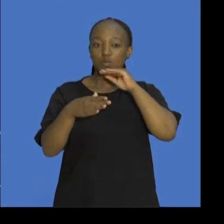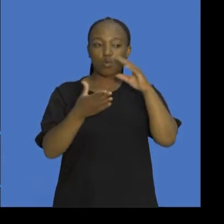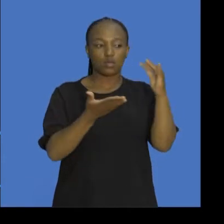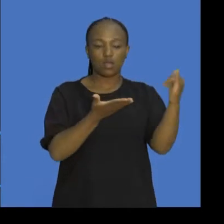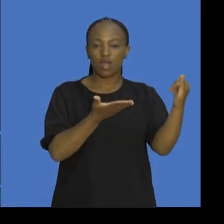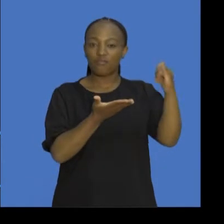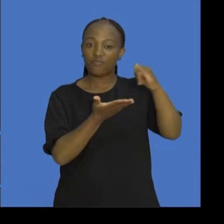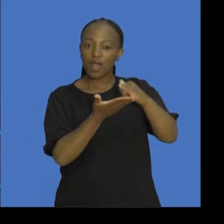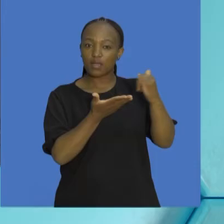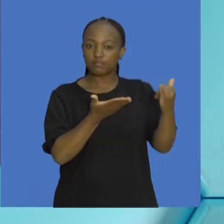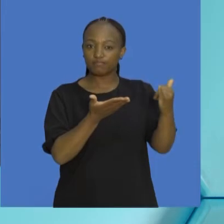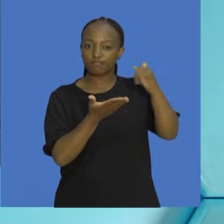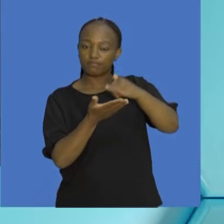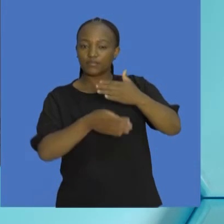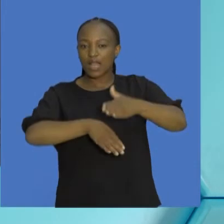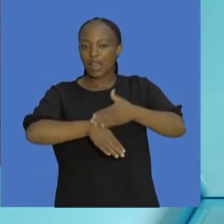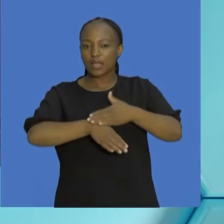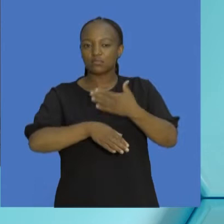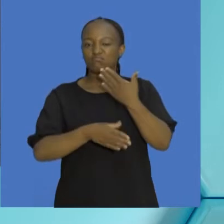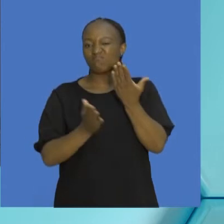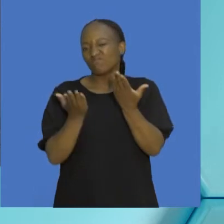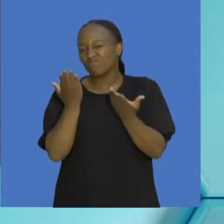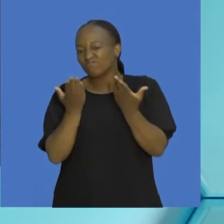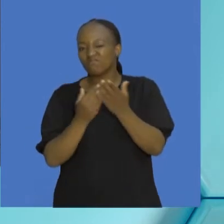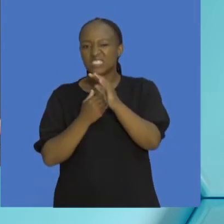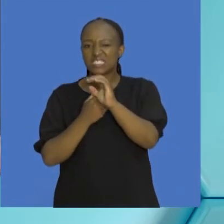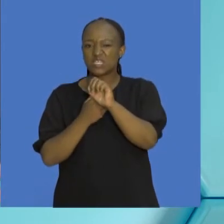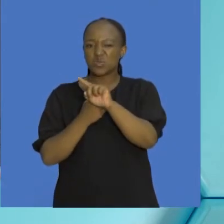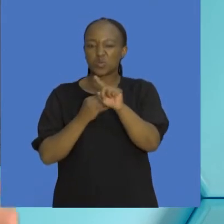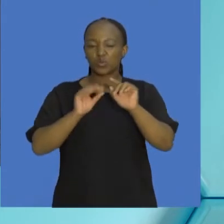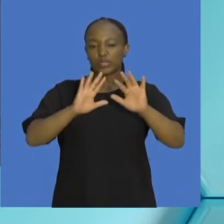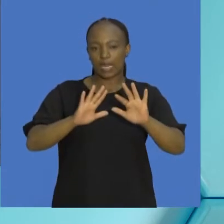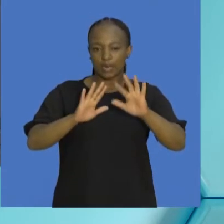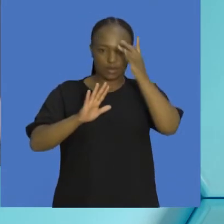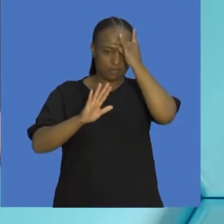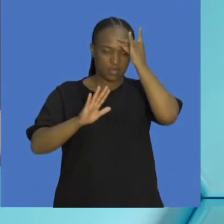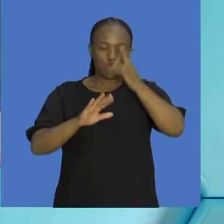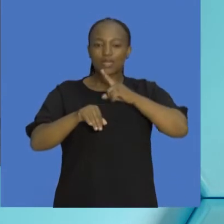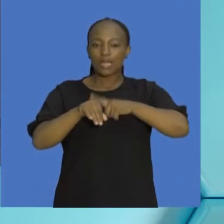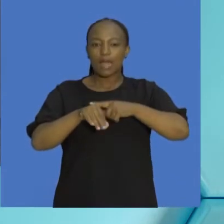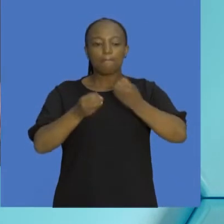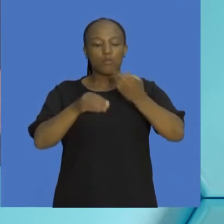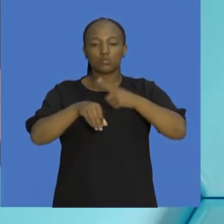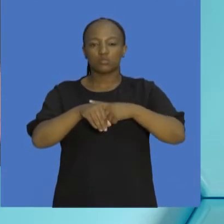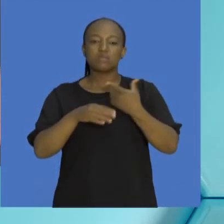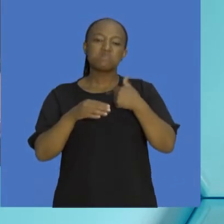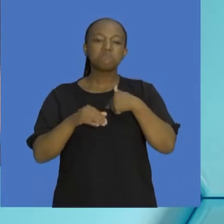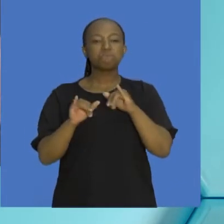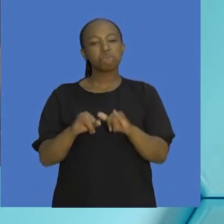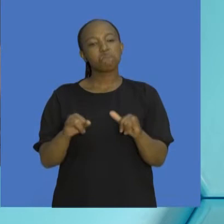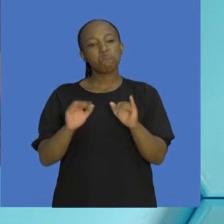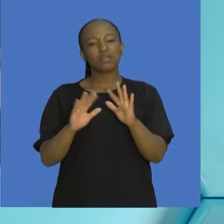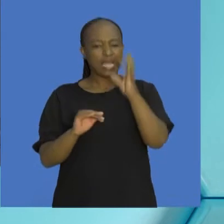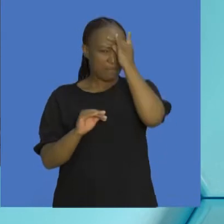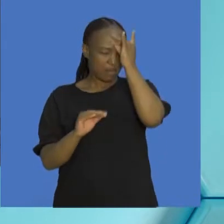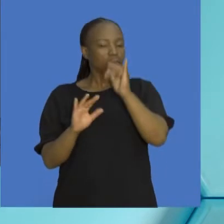implies most flight, they are late by 0 to 10 minutes. Most occurring. You